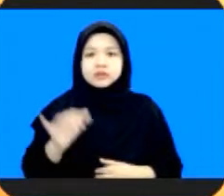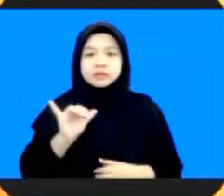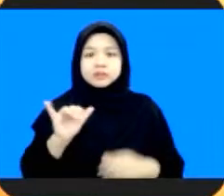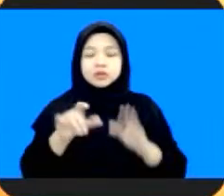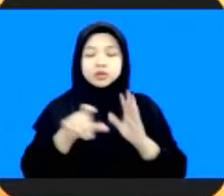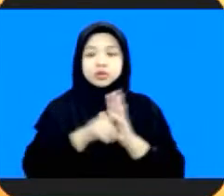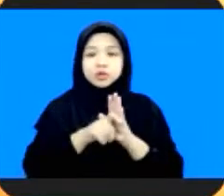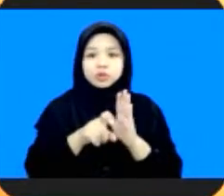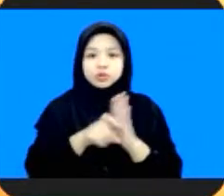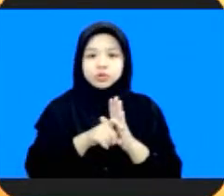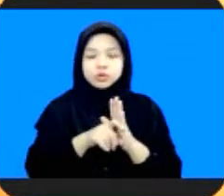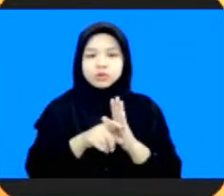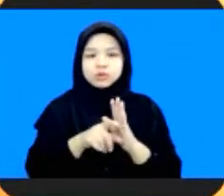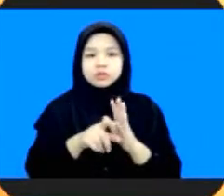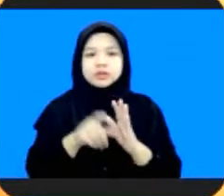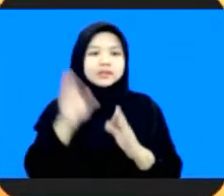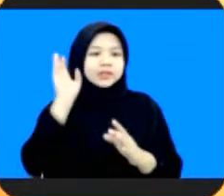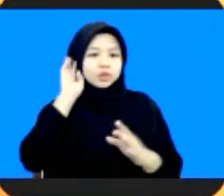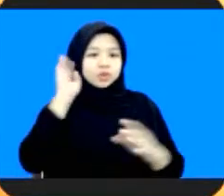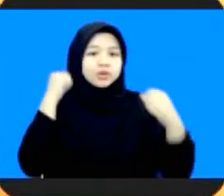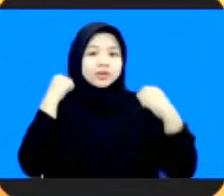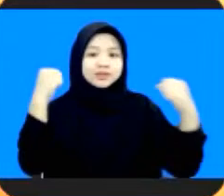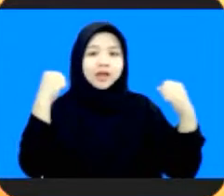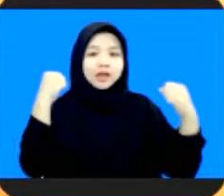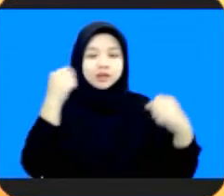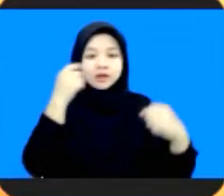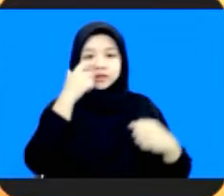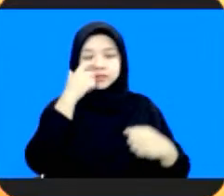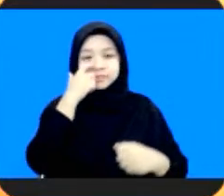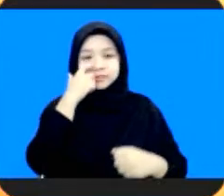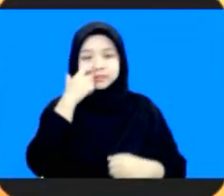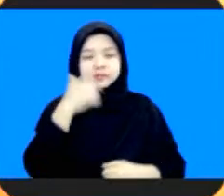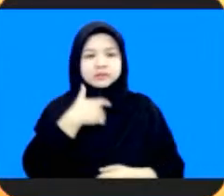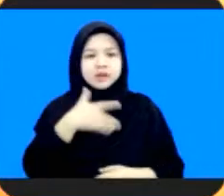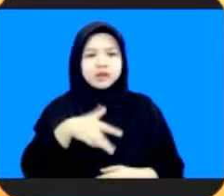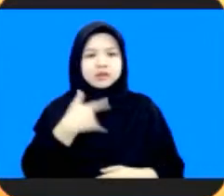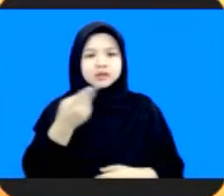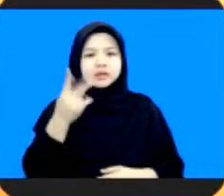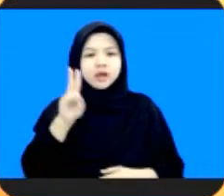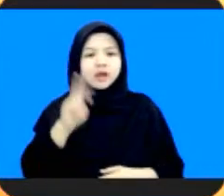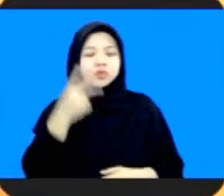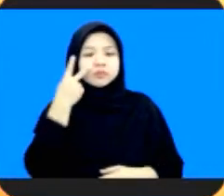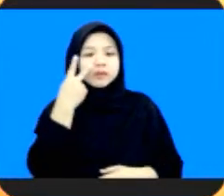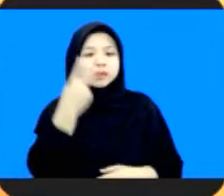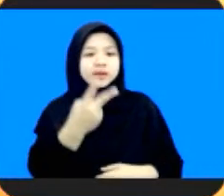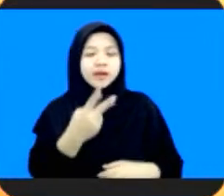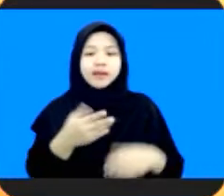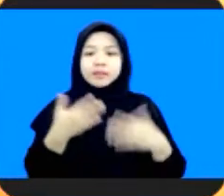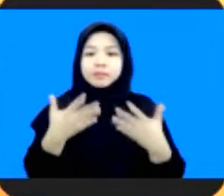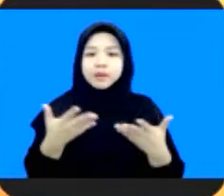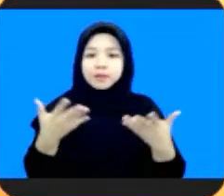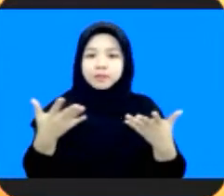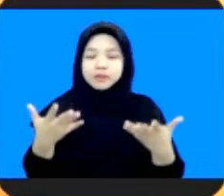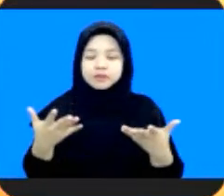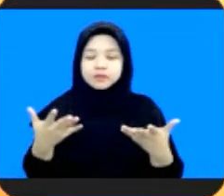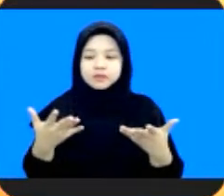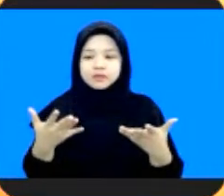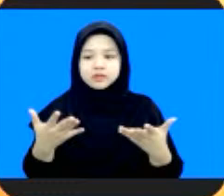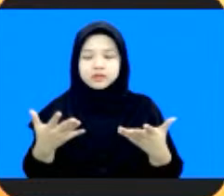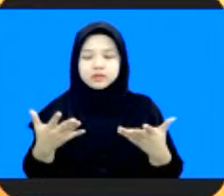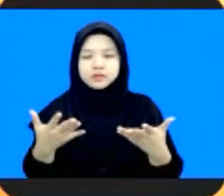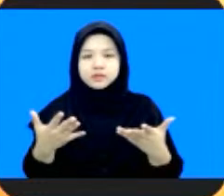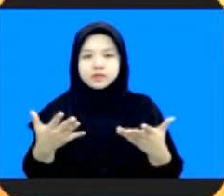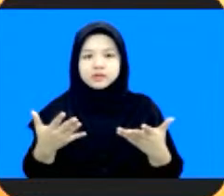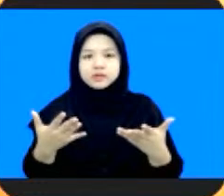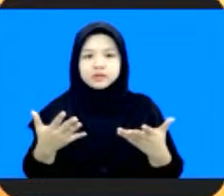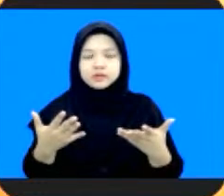health, I think we really need to see how, I mean, for health intervention like